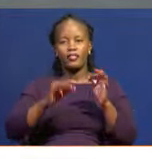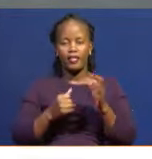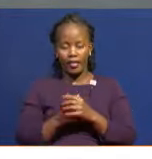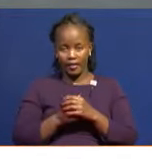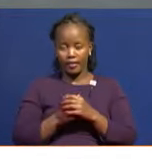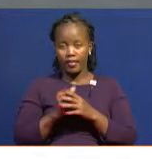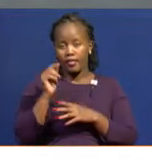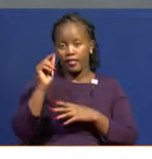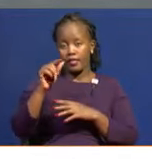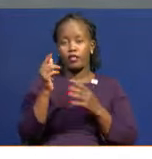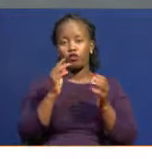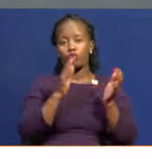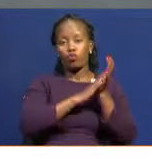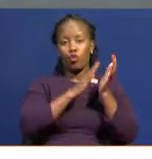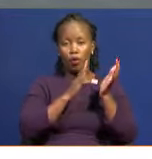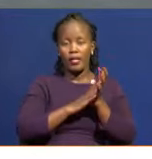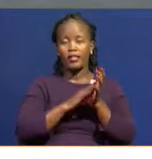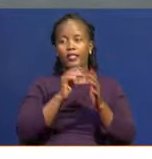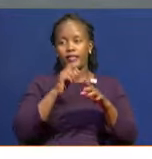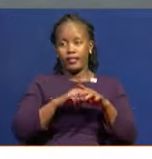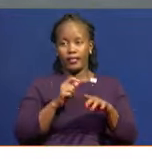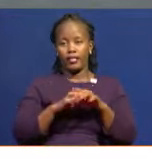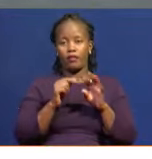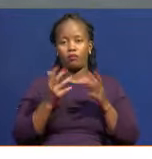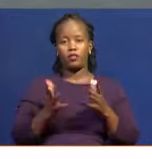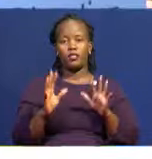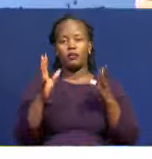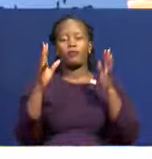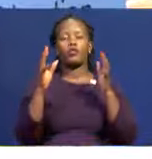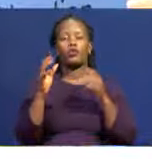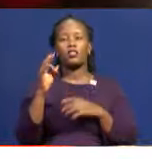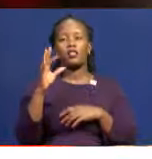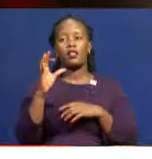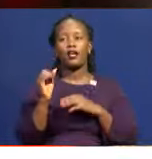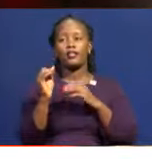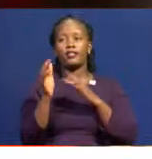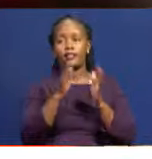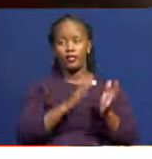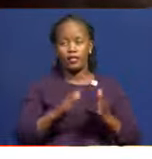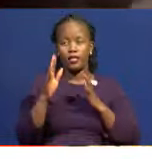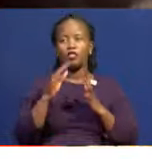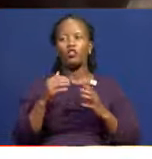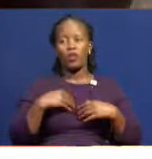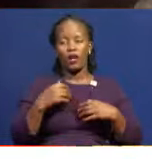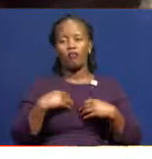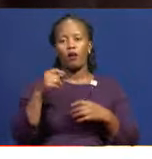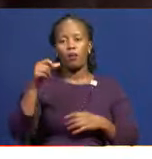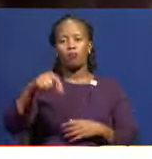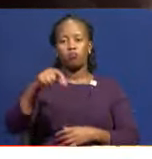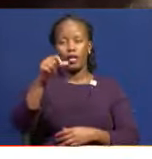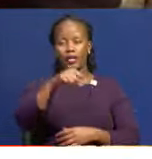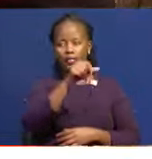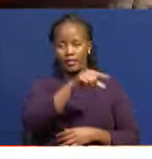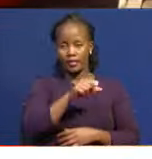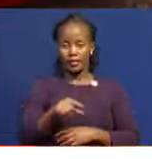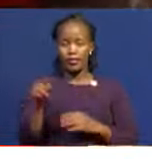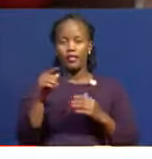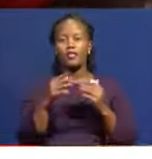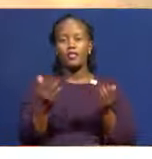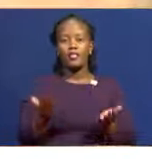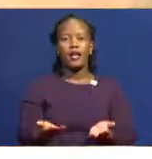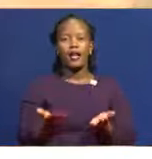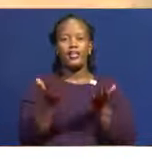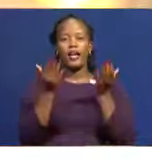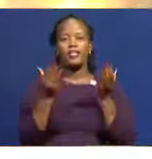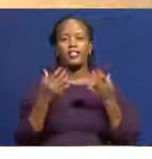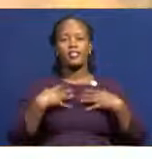Week, a celebration marked in 30 African countries to promote plant-based diets as a way of advancing